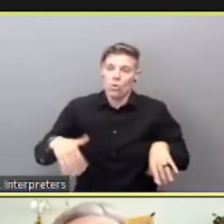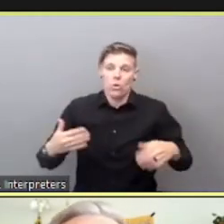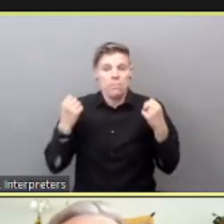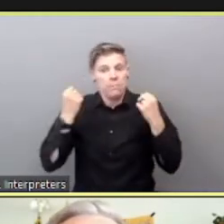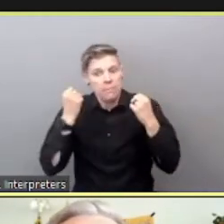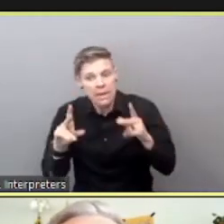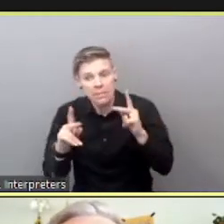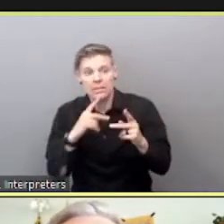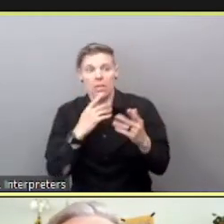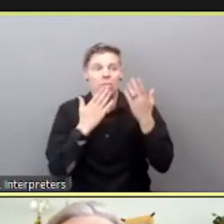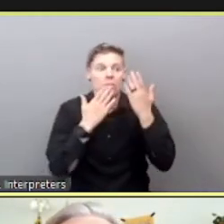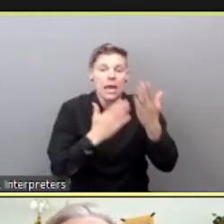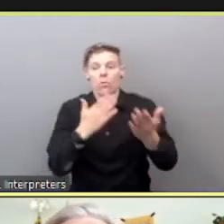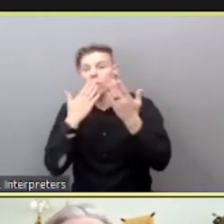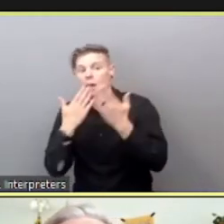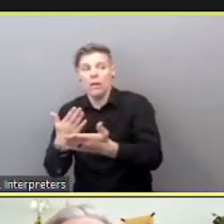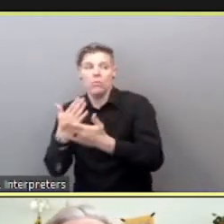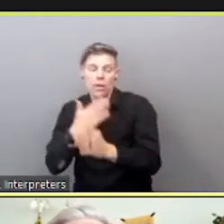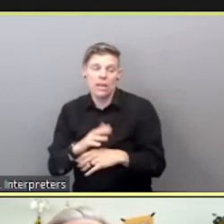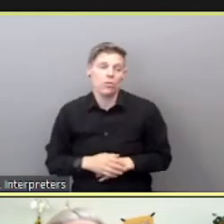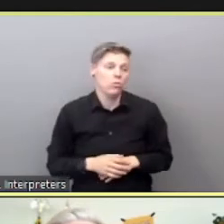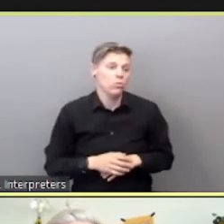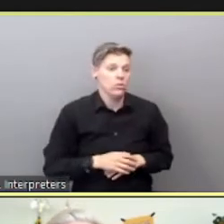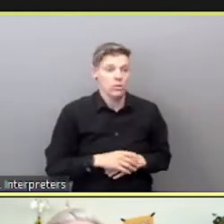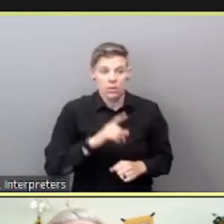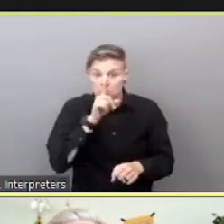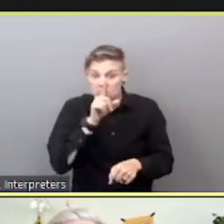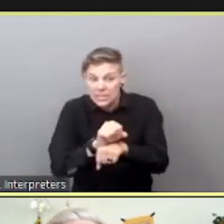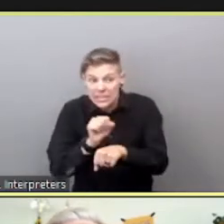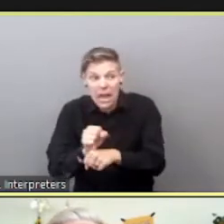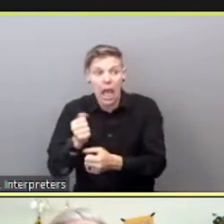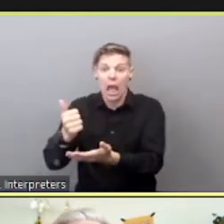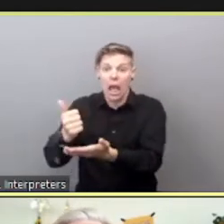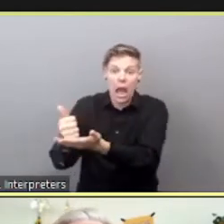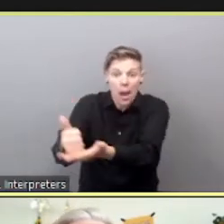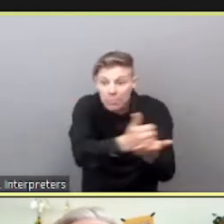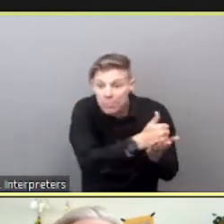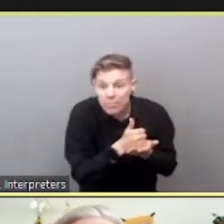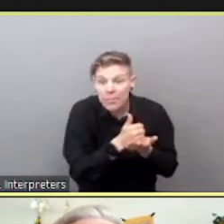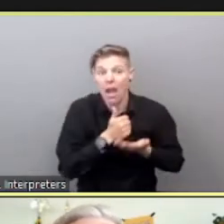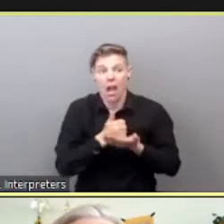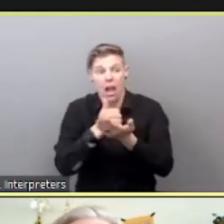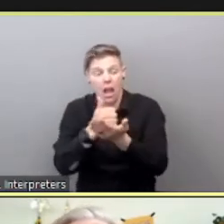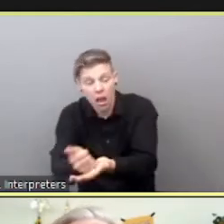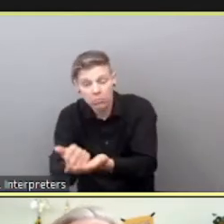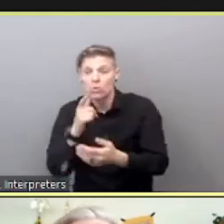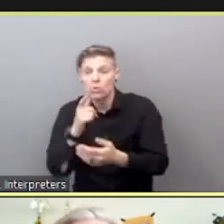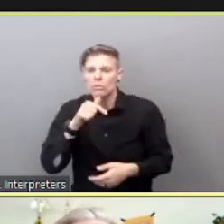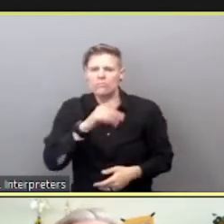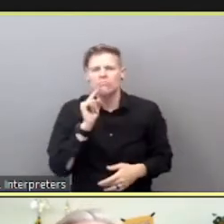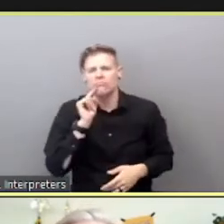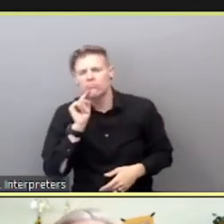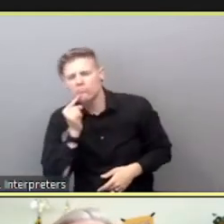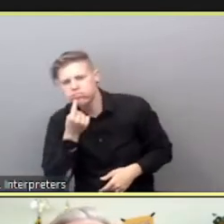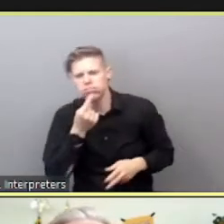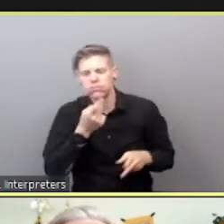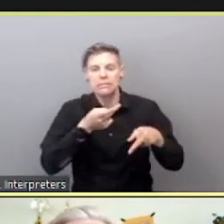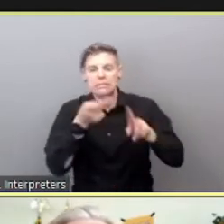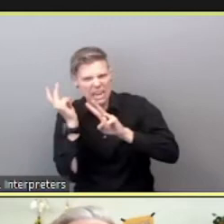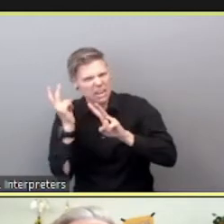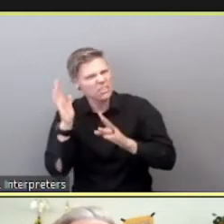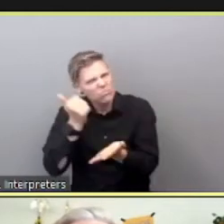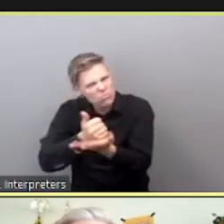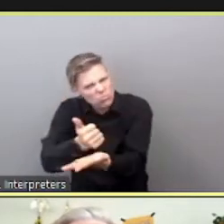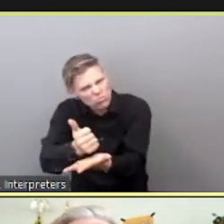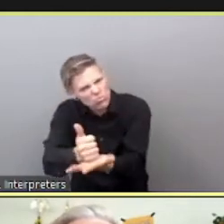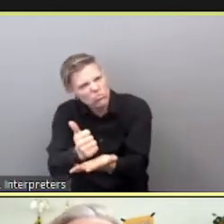fundamentally prevent them from being admitted to the hospital. David Shaw out at North Lee Hospital in the southern part of